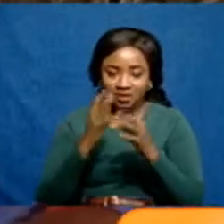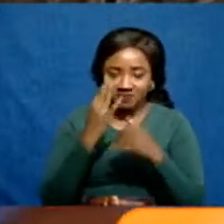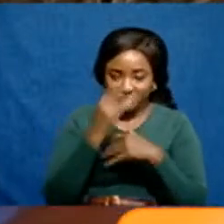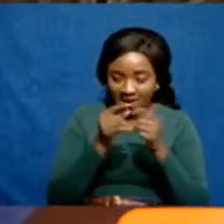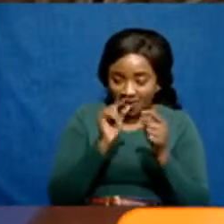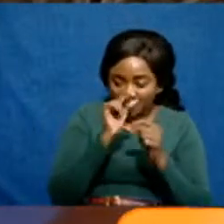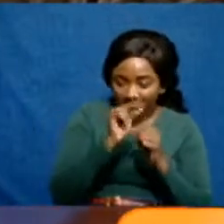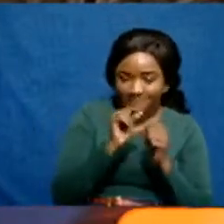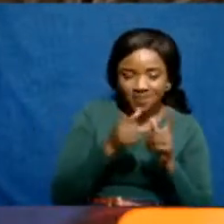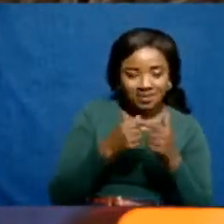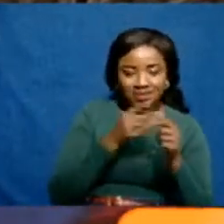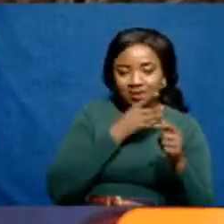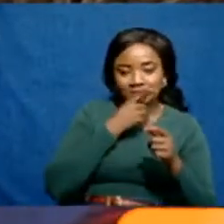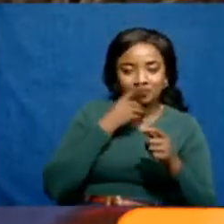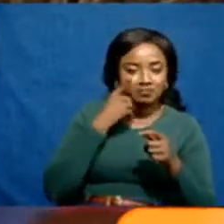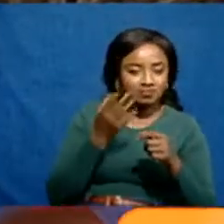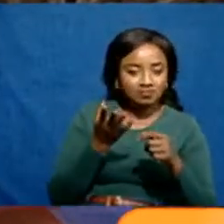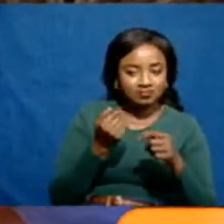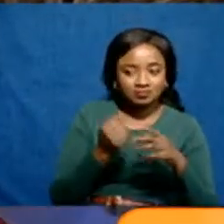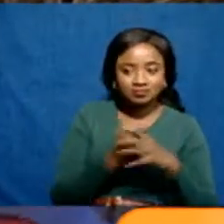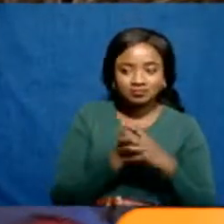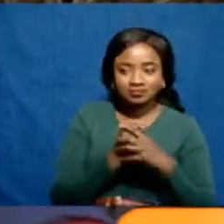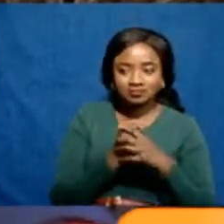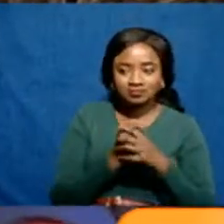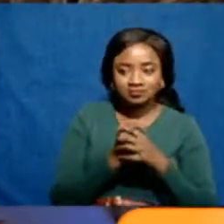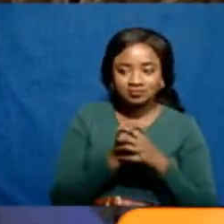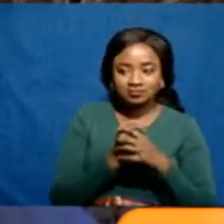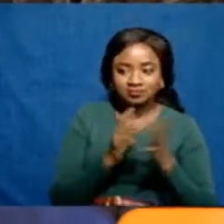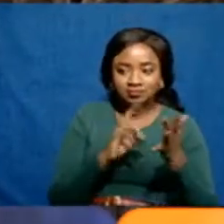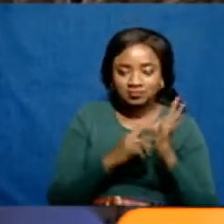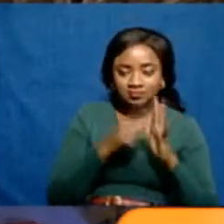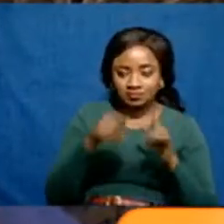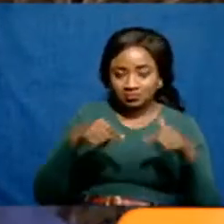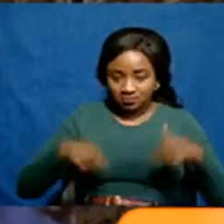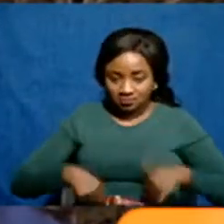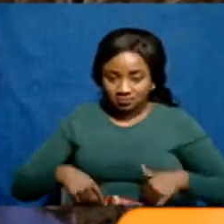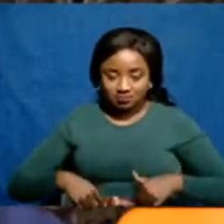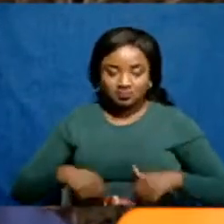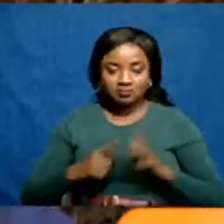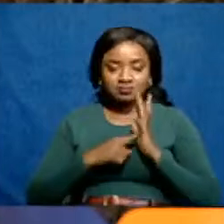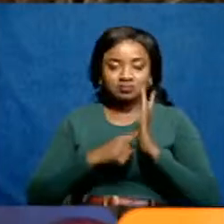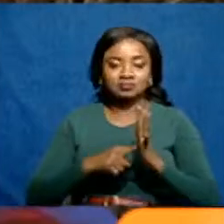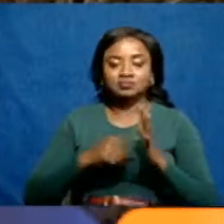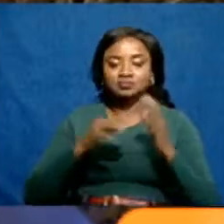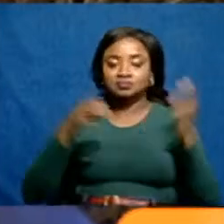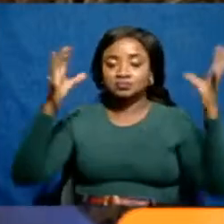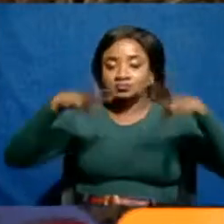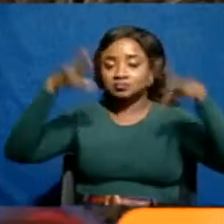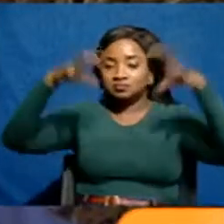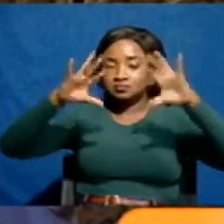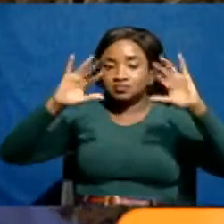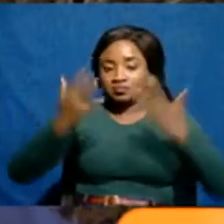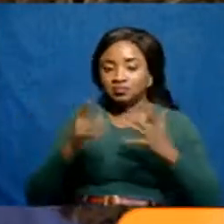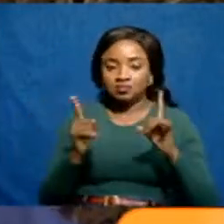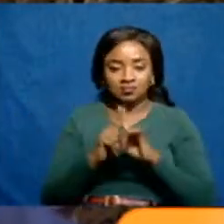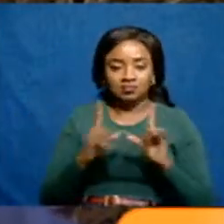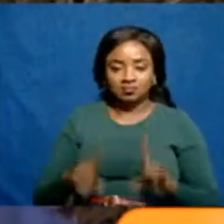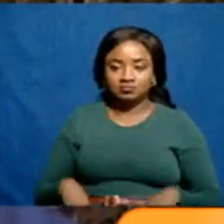you the drier the season is coming. So this intestines also tells not only about the rains, but also other aspects about